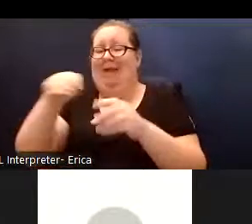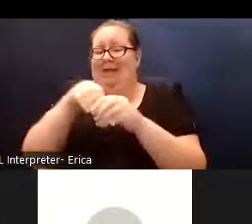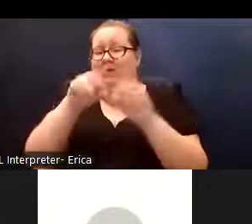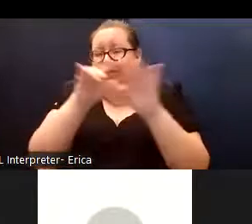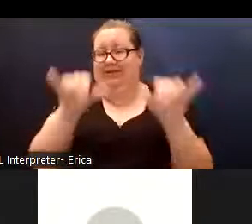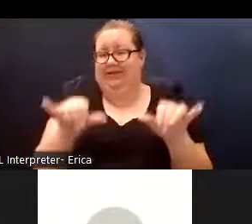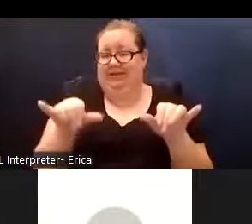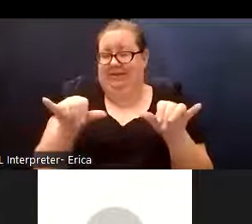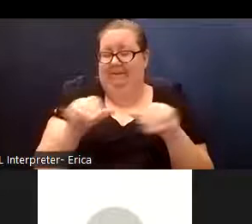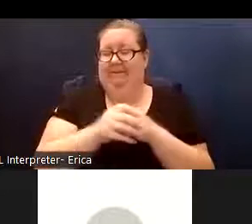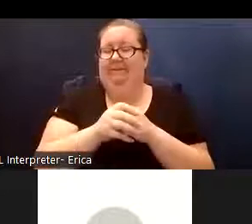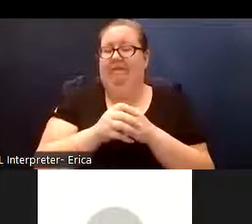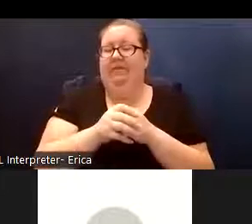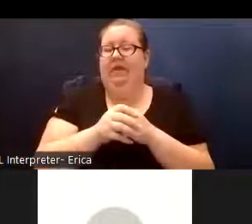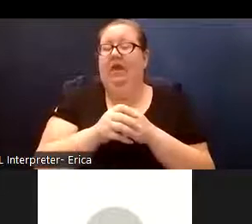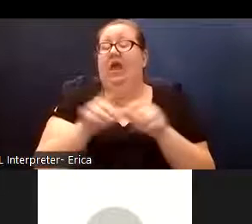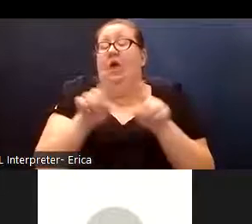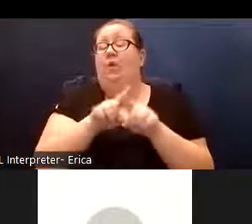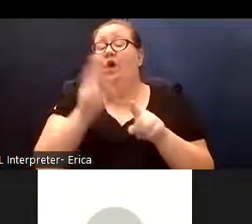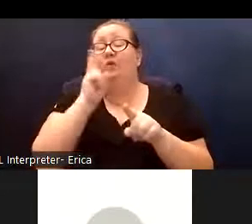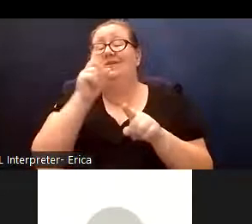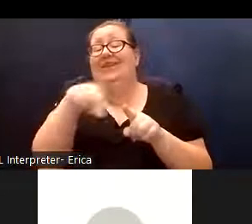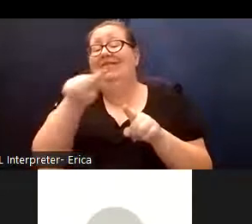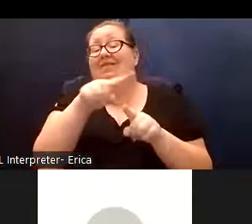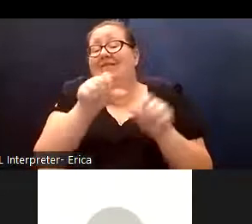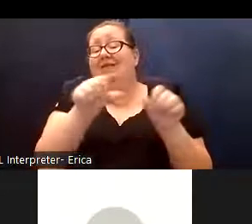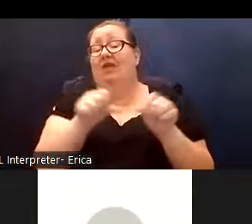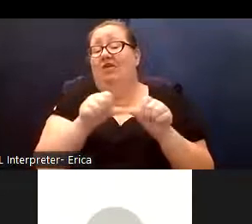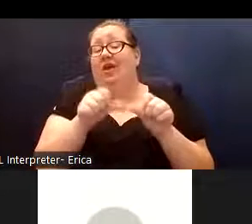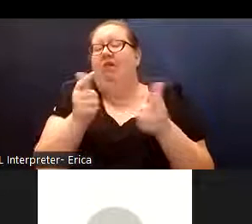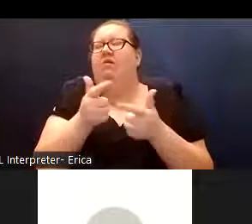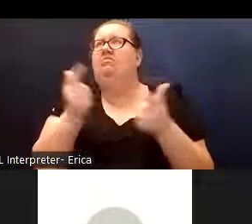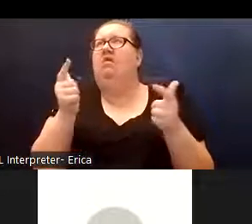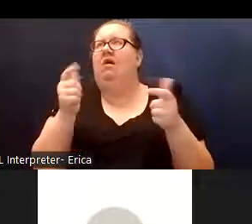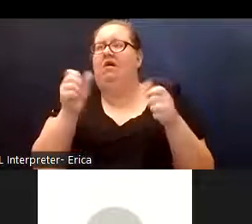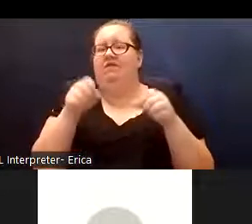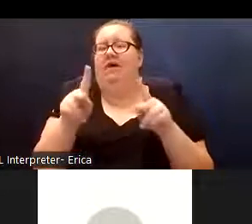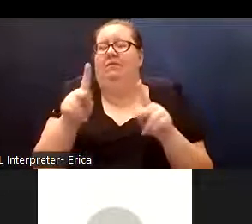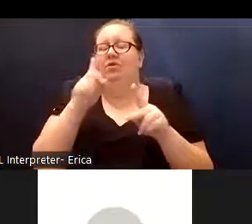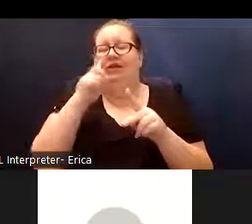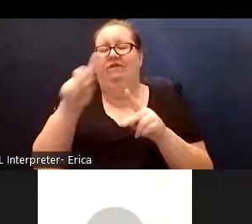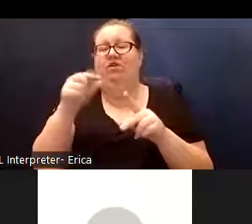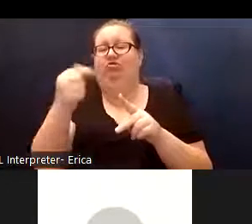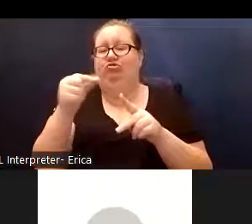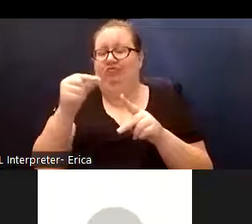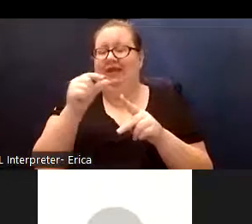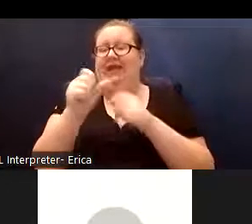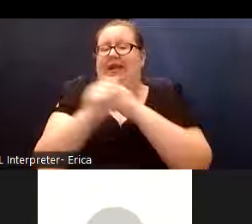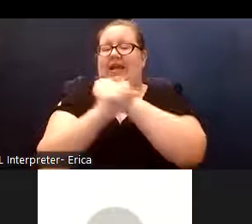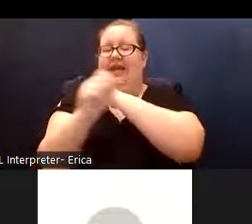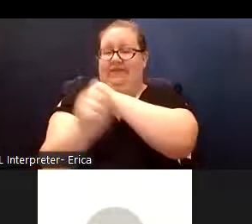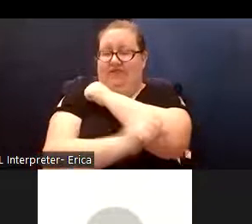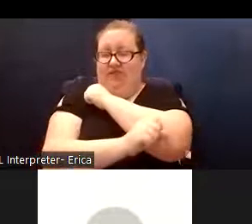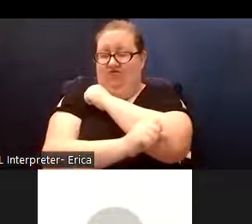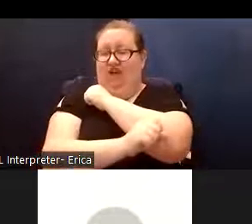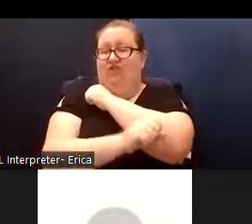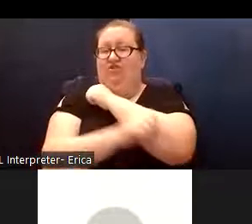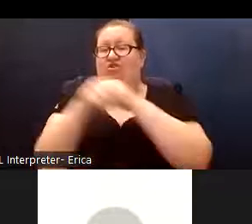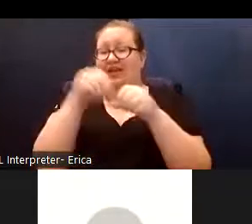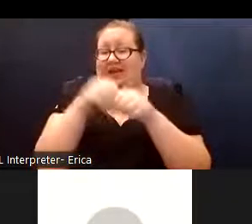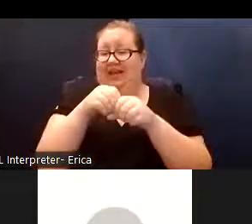We also see in this area a lot of opportunity for green infrastructure in the